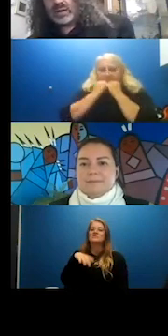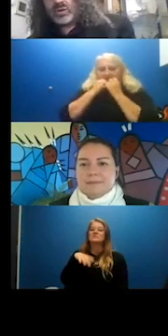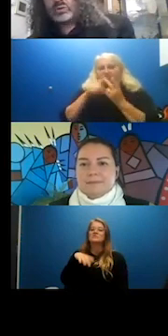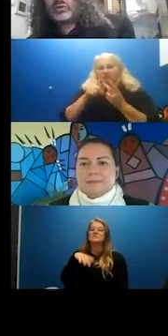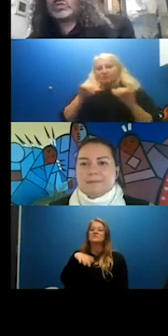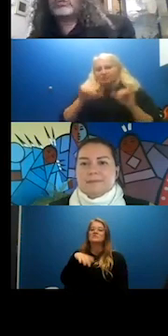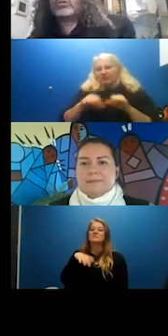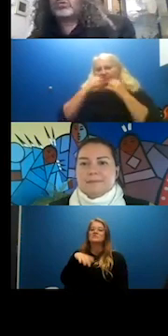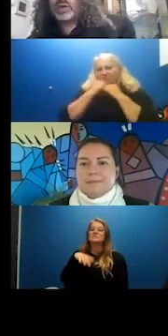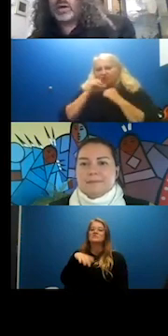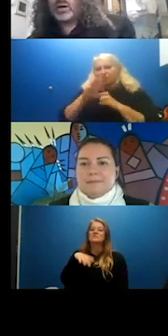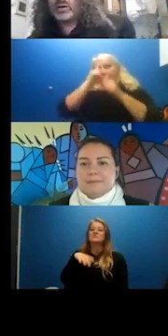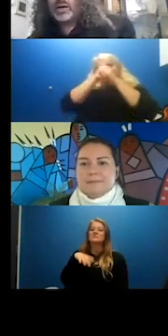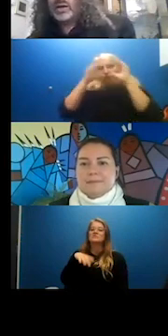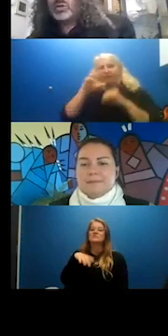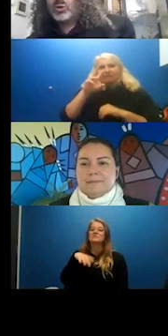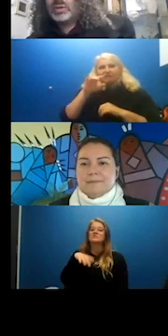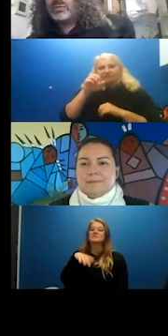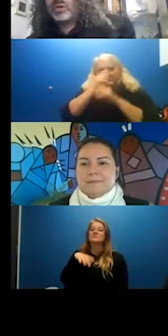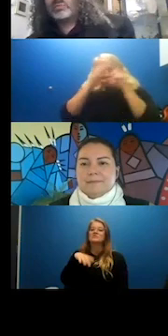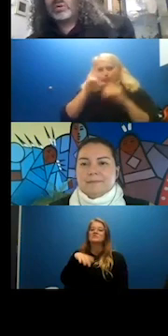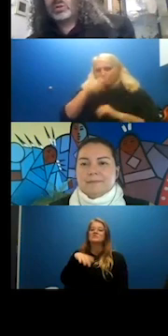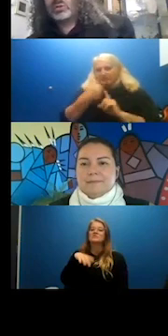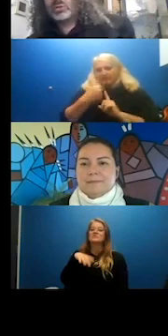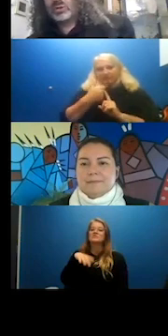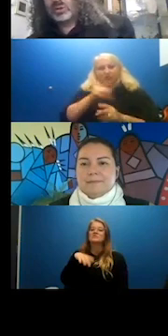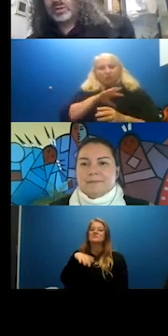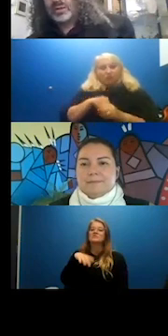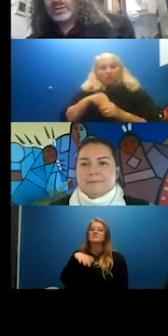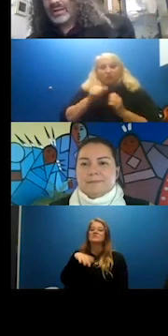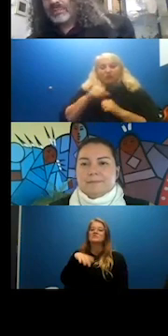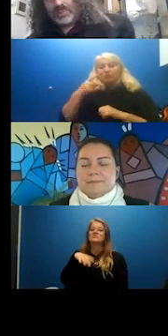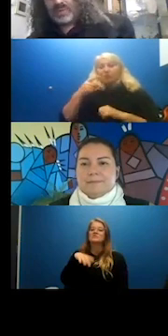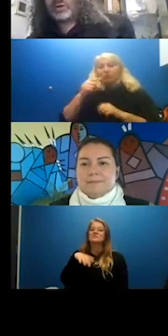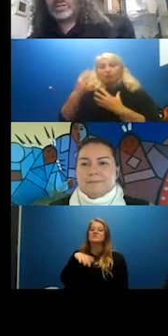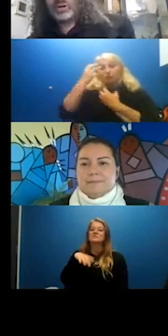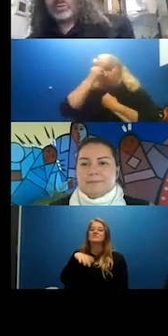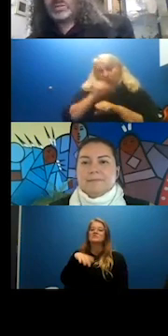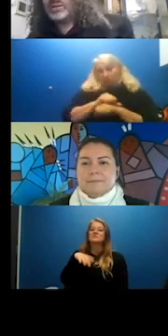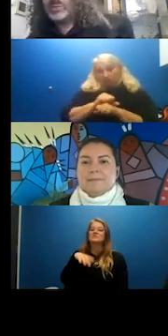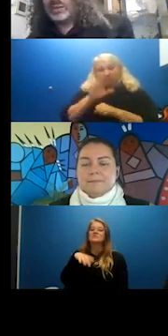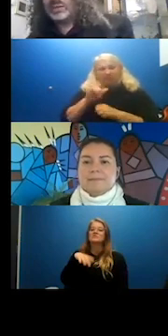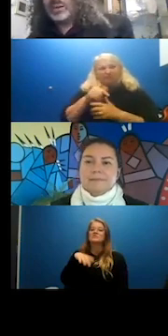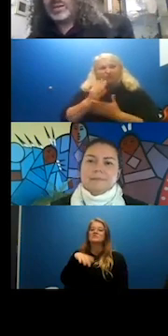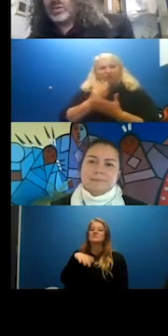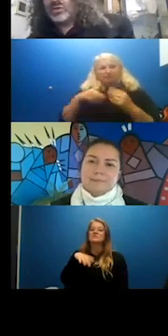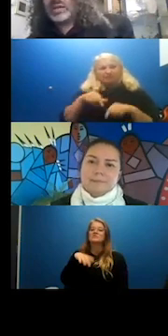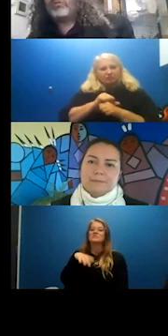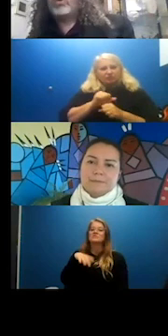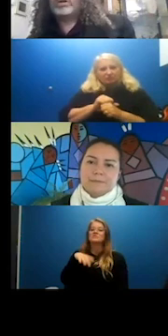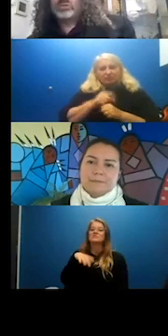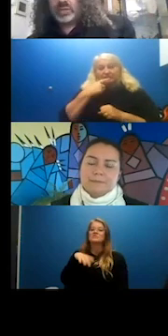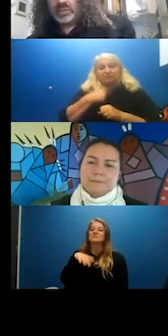their core vision of who they are. Your being involved in post-colonial work by being part of this conference tells me that you